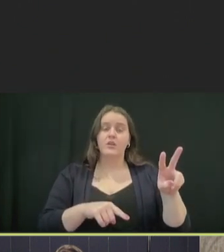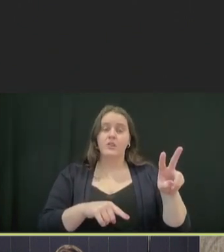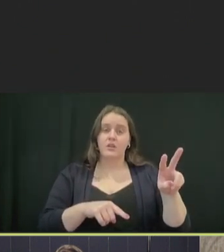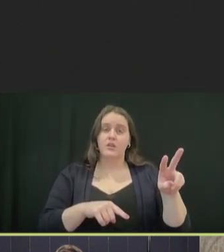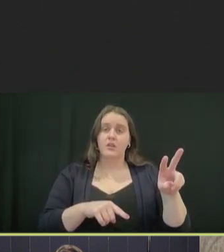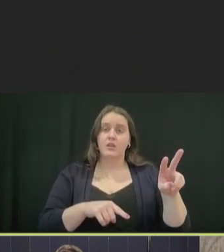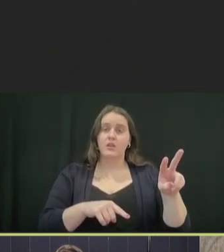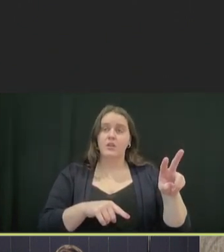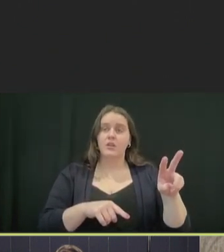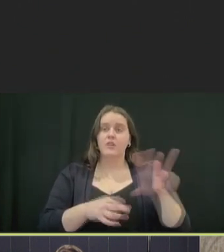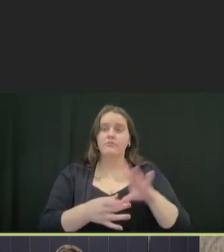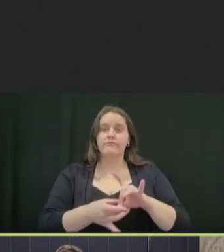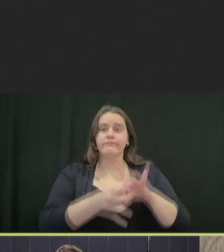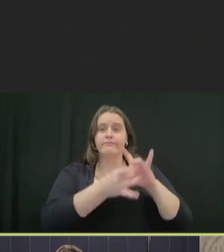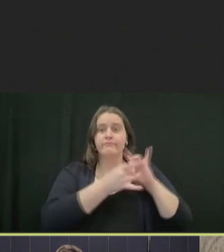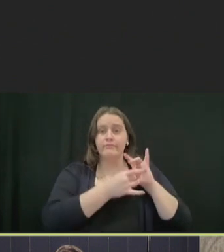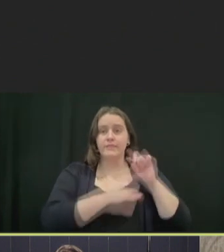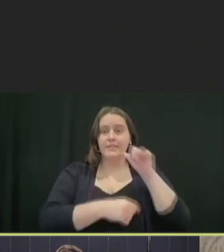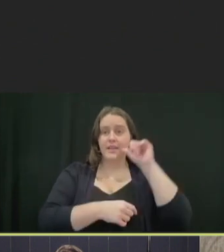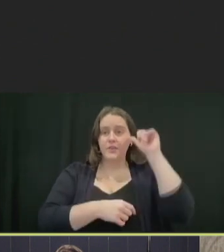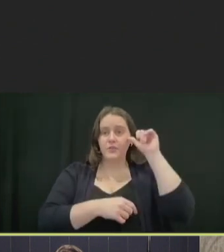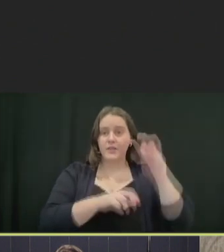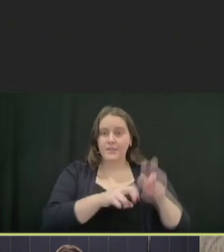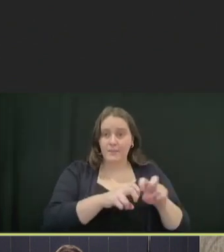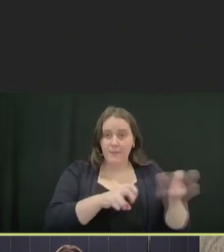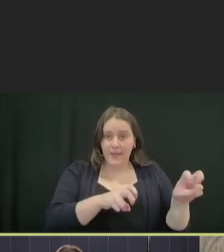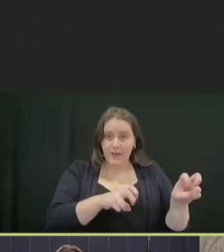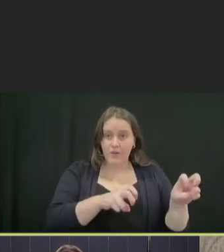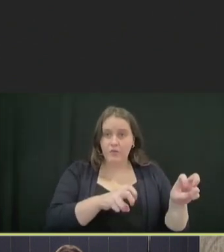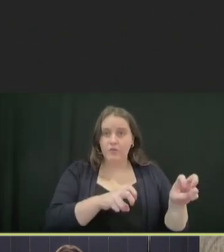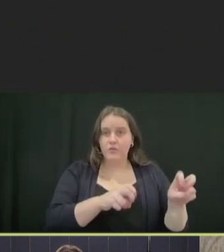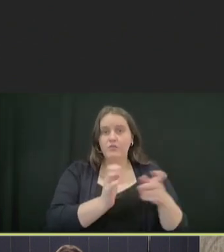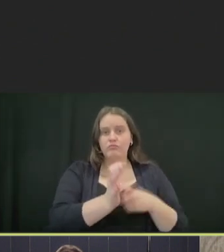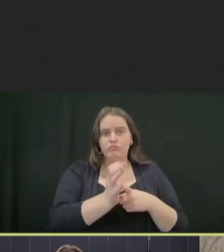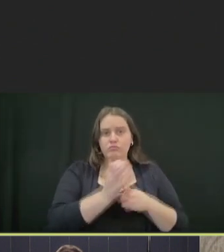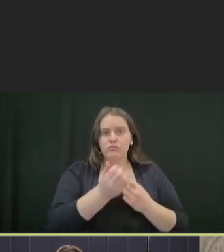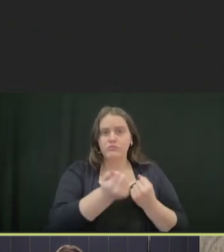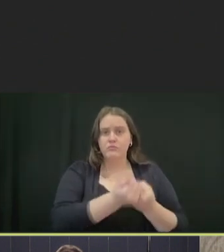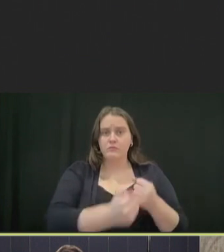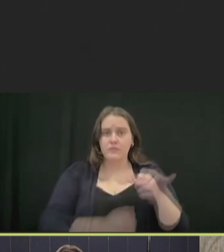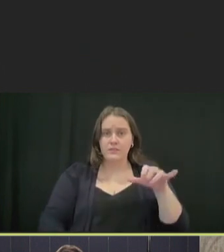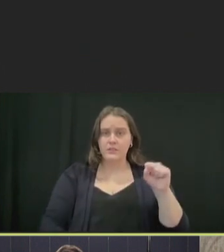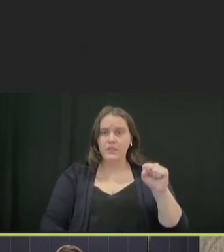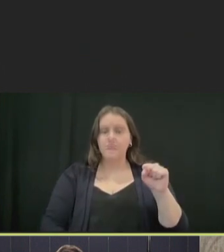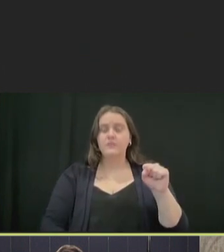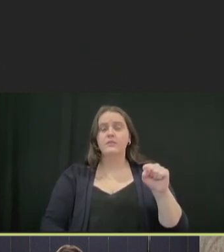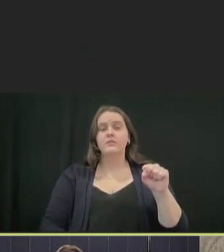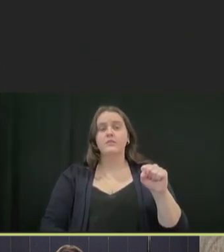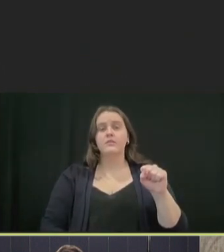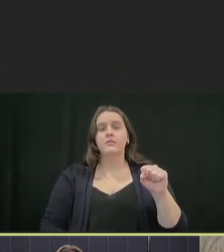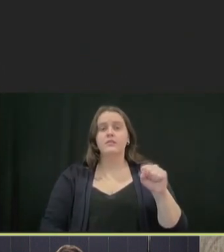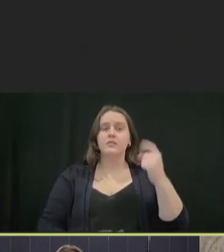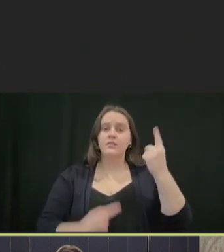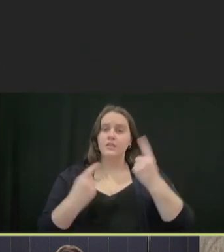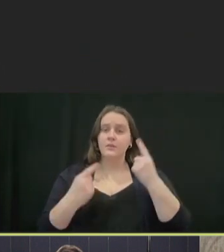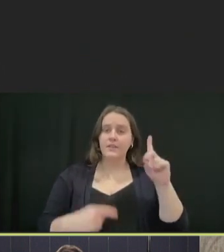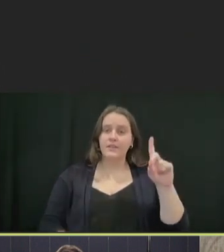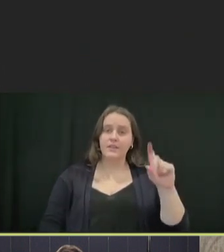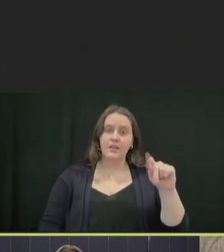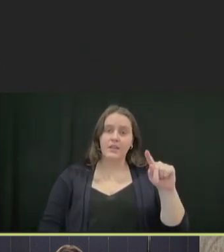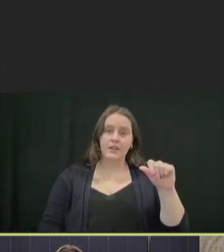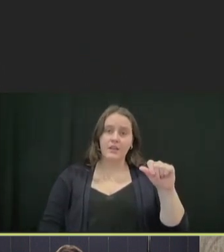panel yesterday, certainly it requires some work, but thinking about some data-driven answers